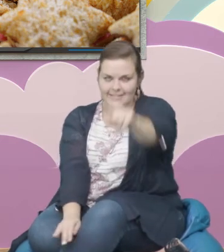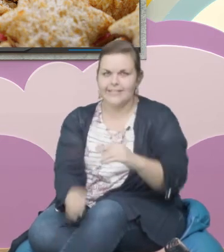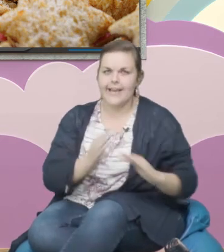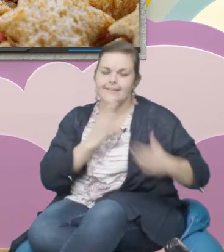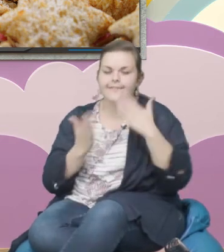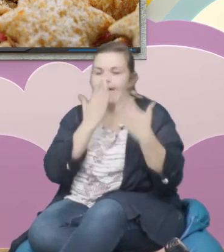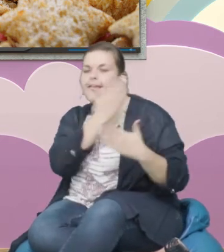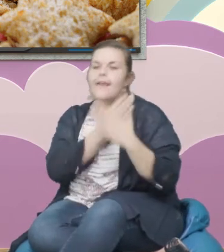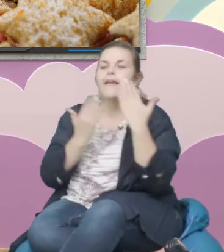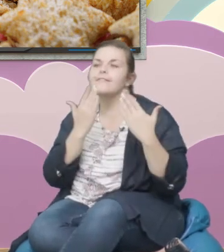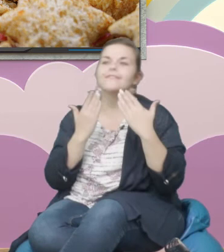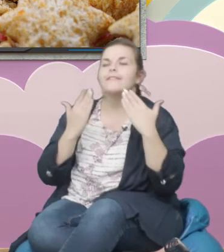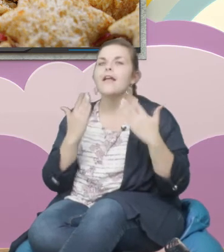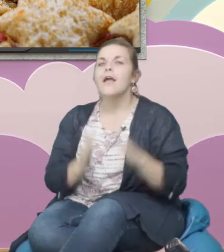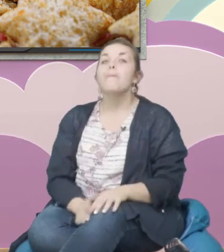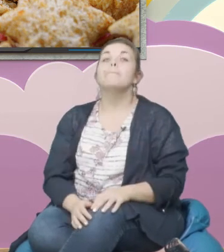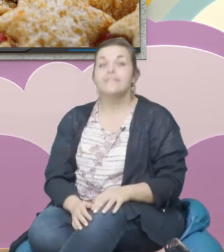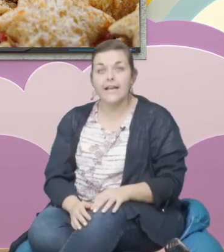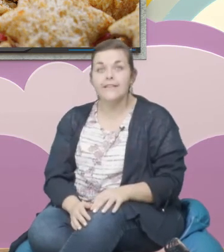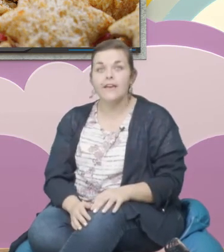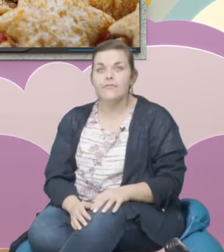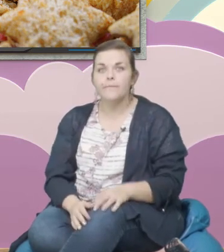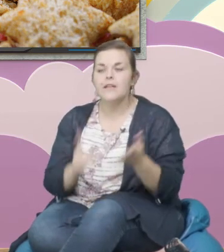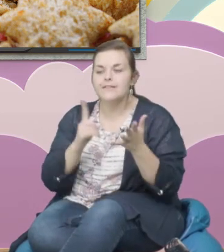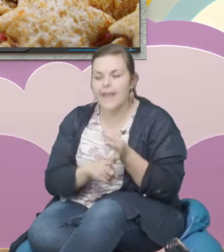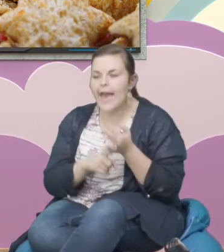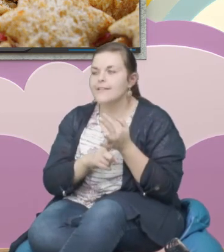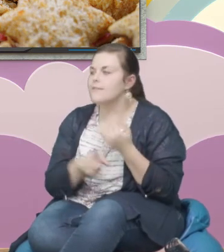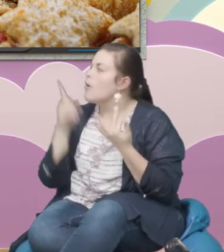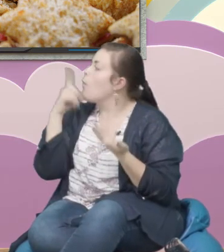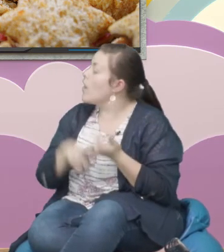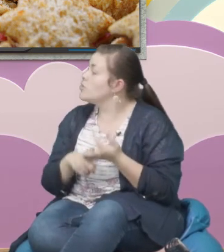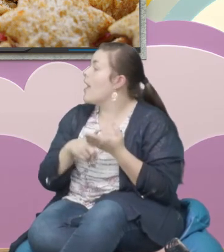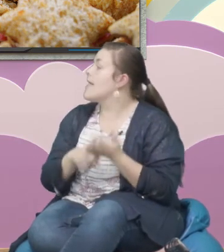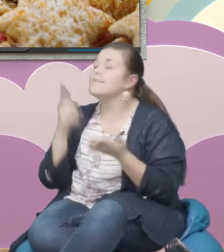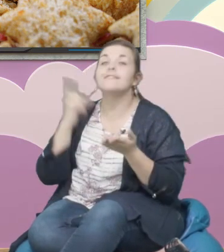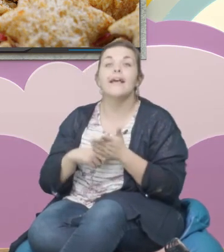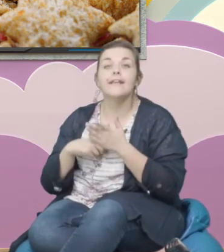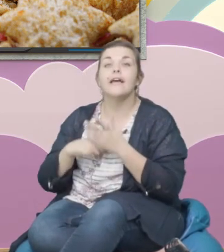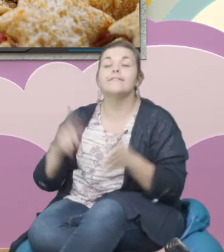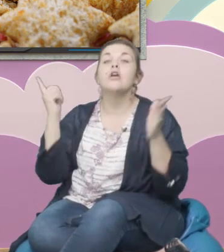in. Yes. See yes. you. Stay safe. Stay active. Wash your hands.